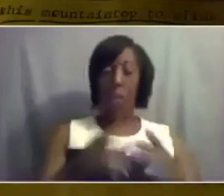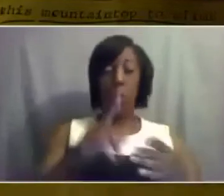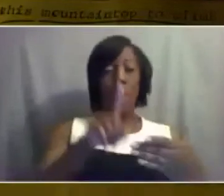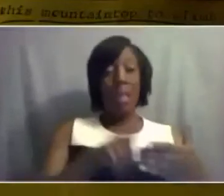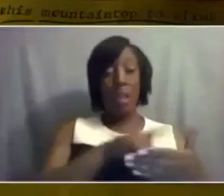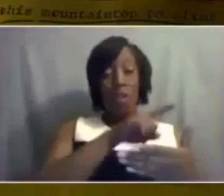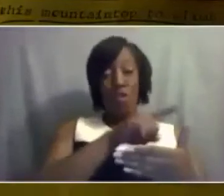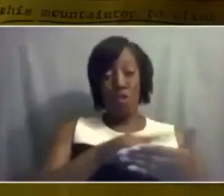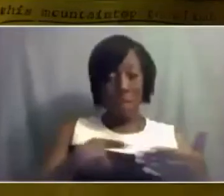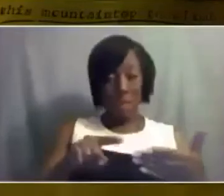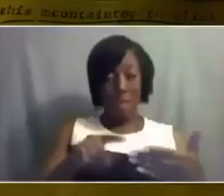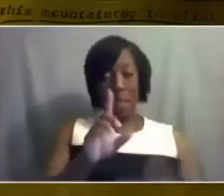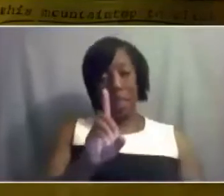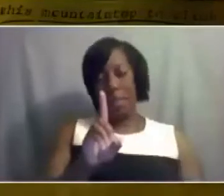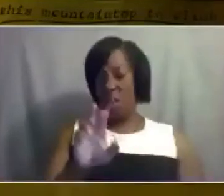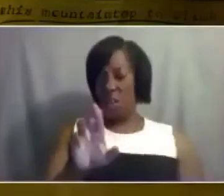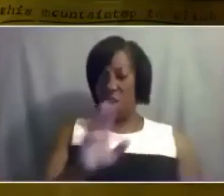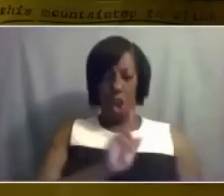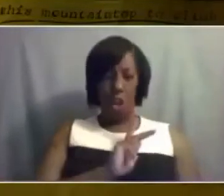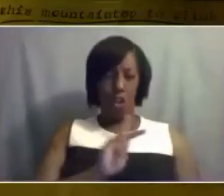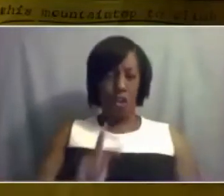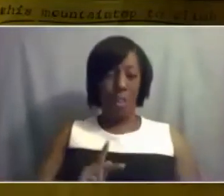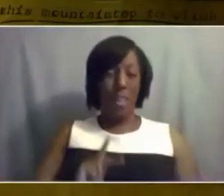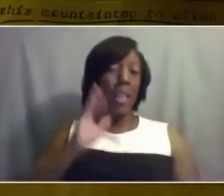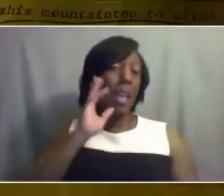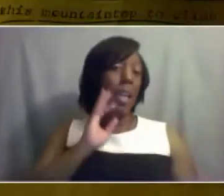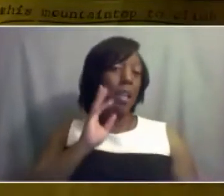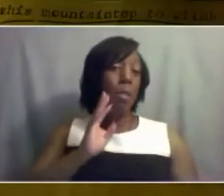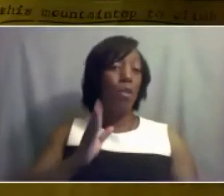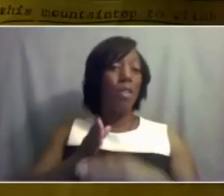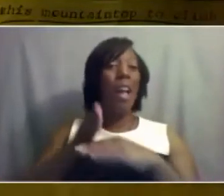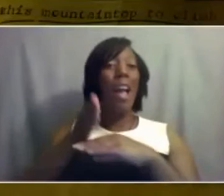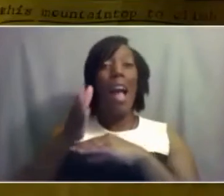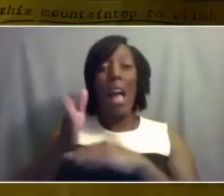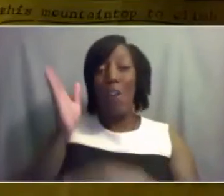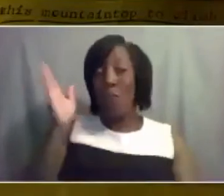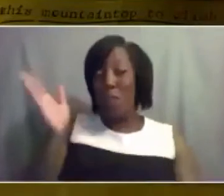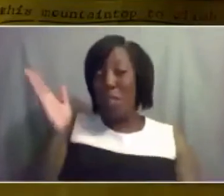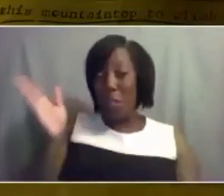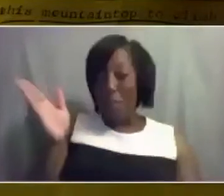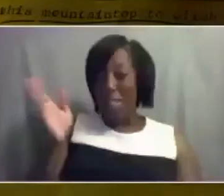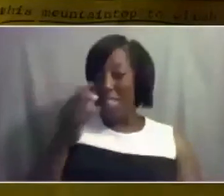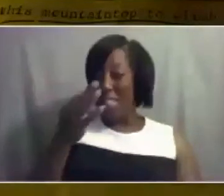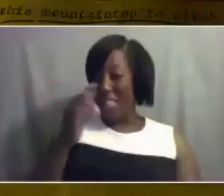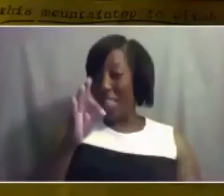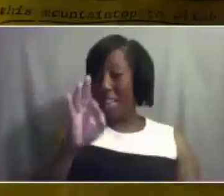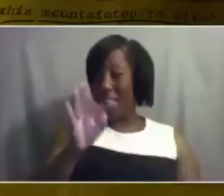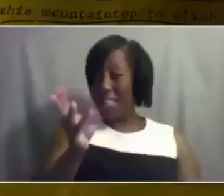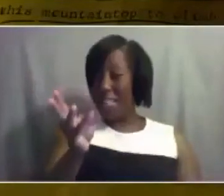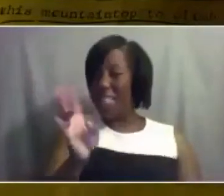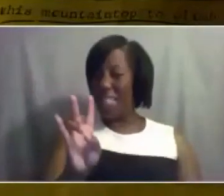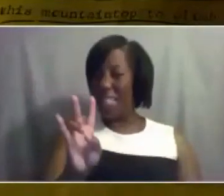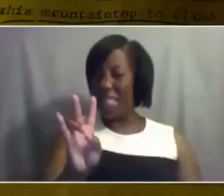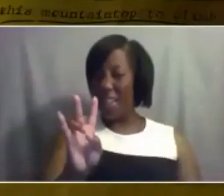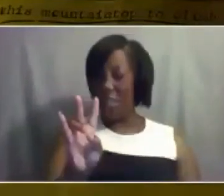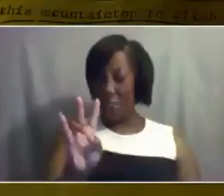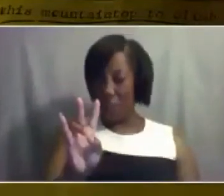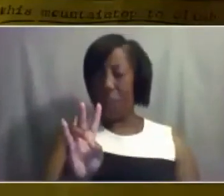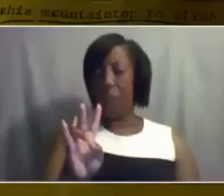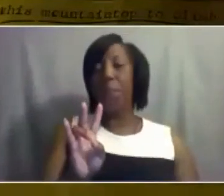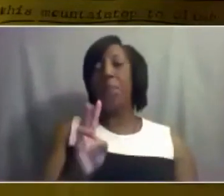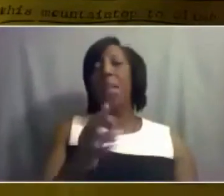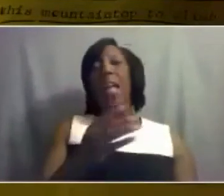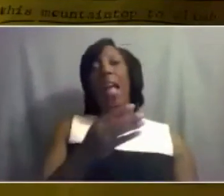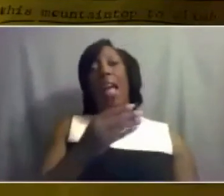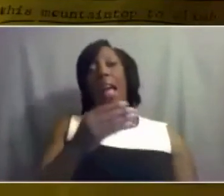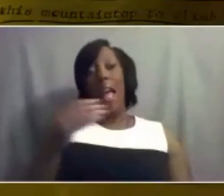Dr. King experienced after his speech in 1967, after the Beyond Vietnam speech, and the climate